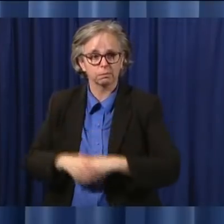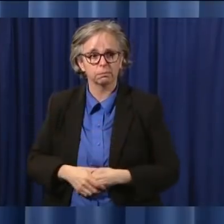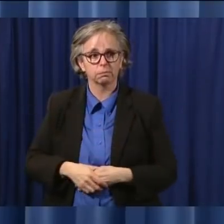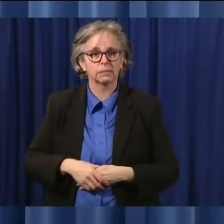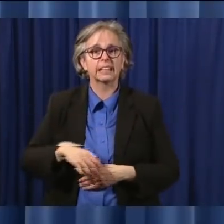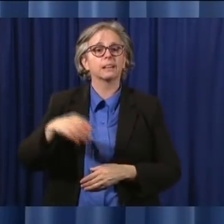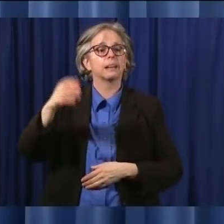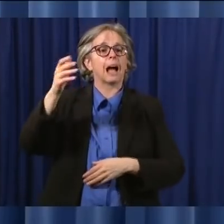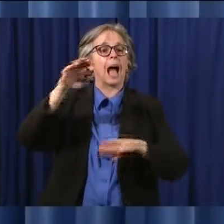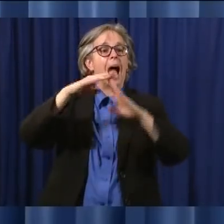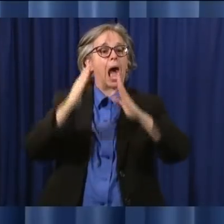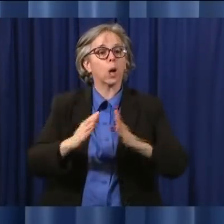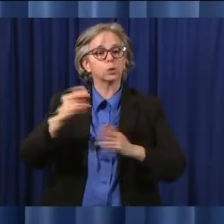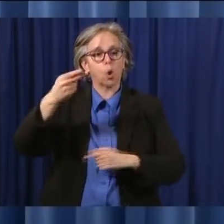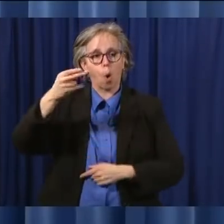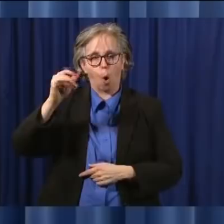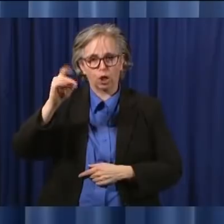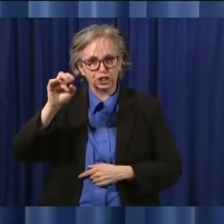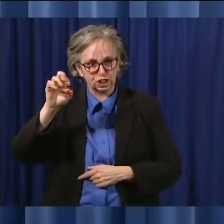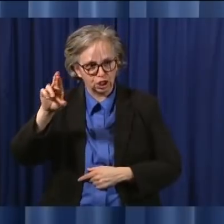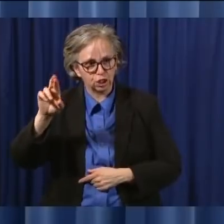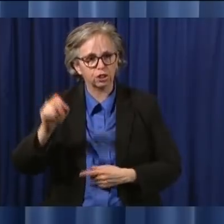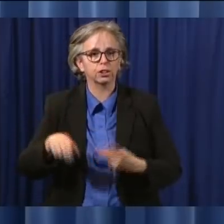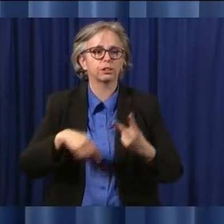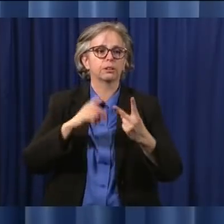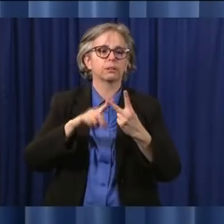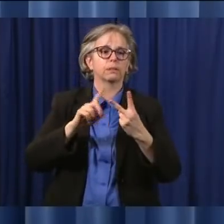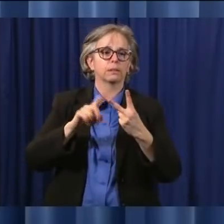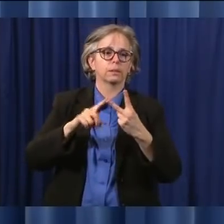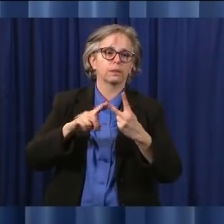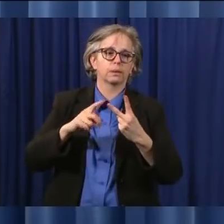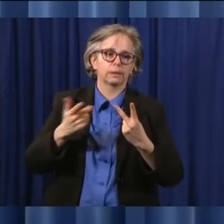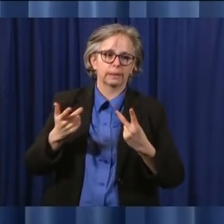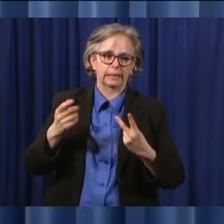Amelia Sykes, Senate President Larry Obhoff,